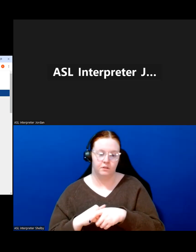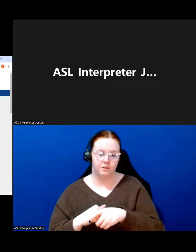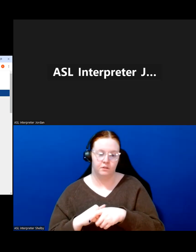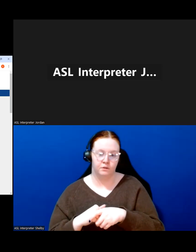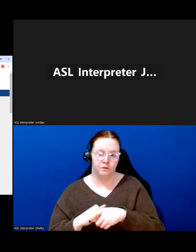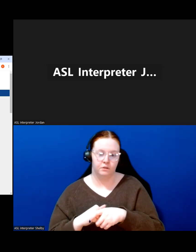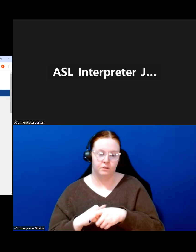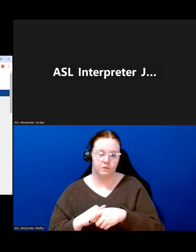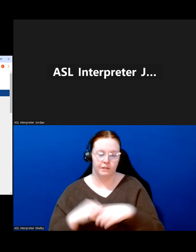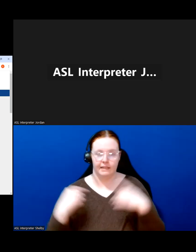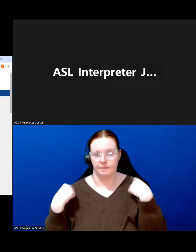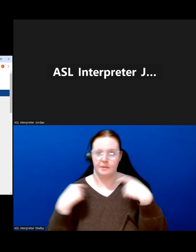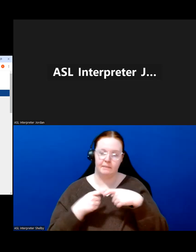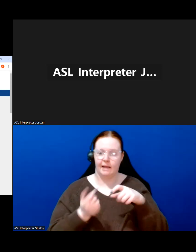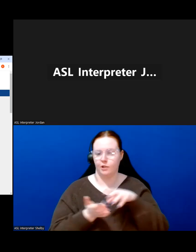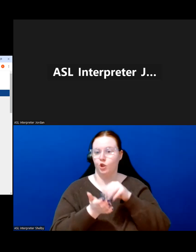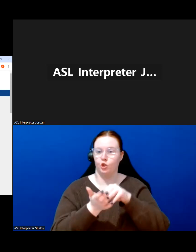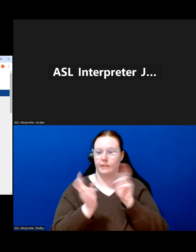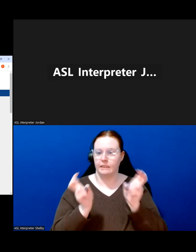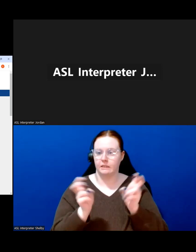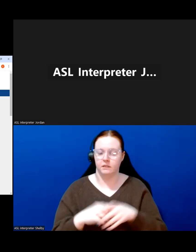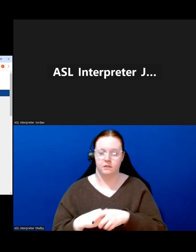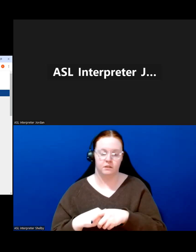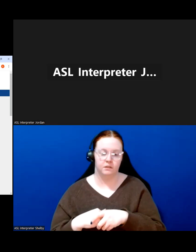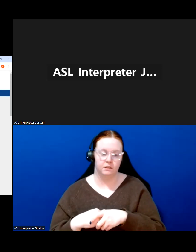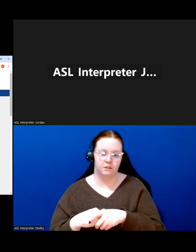Spanish learning, I guess maybe. Let's see.